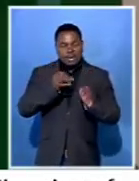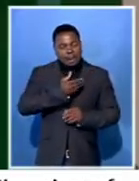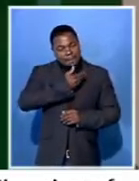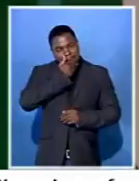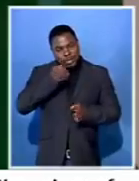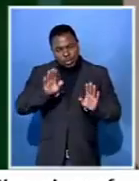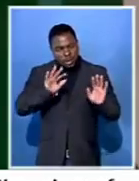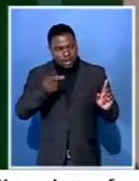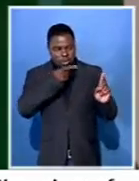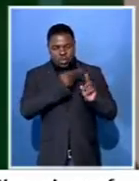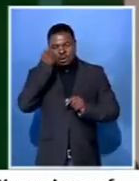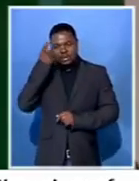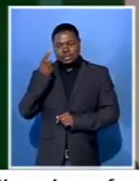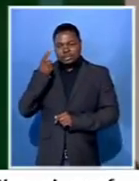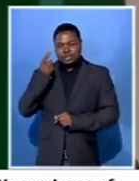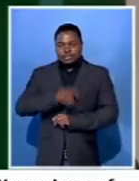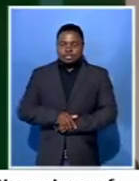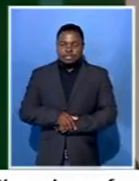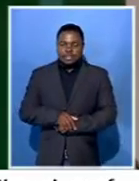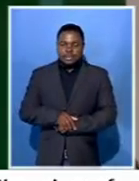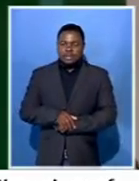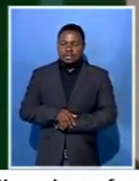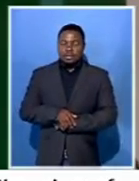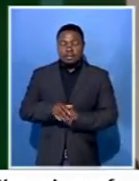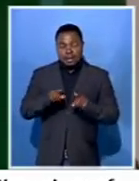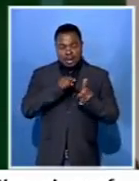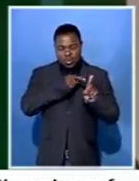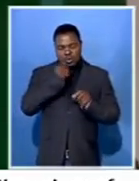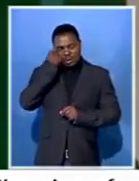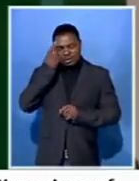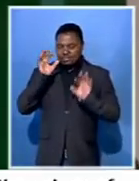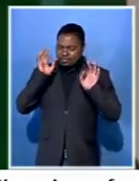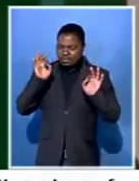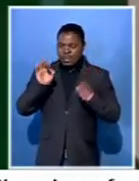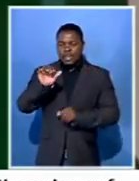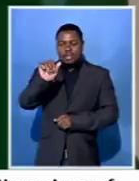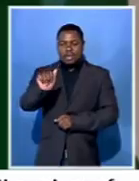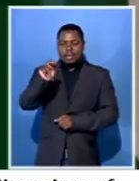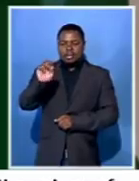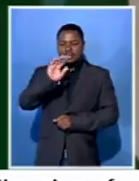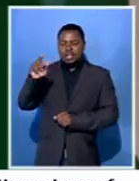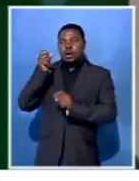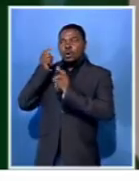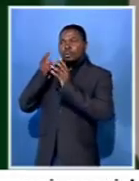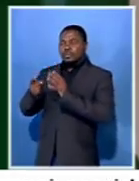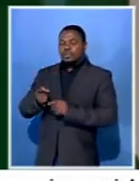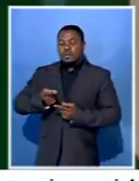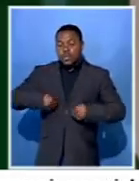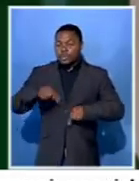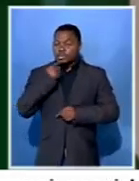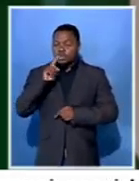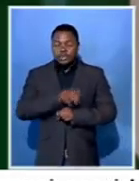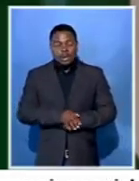understood the objectives of the African National Congress. Sithilala